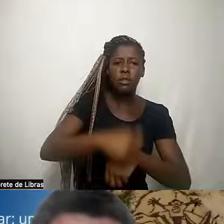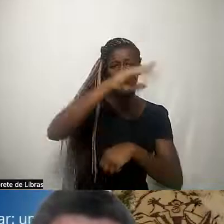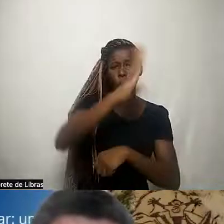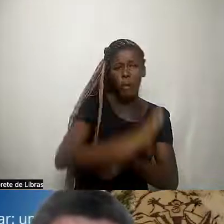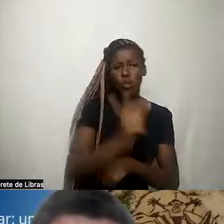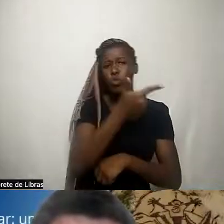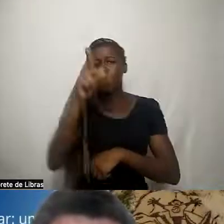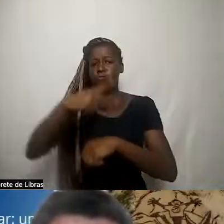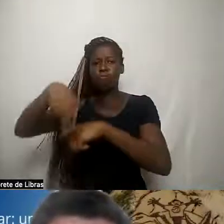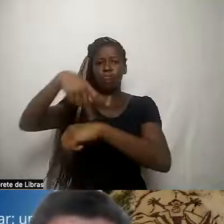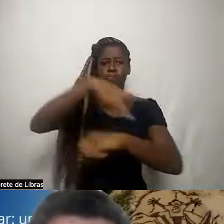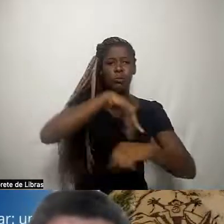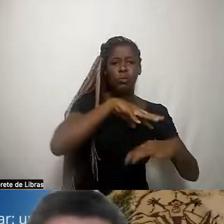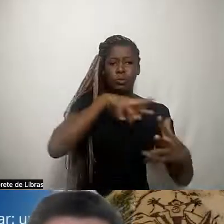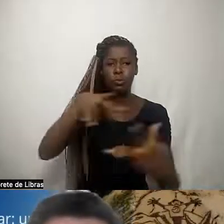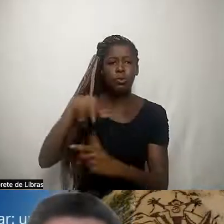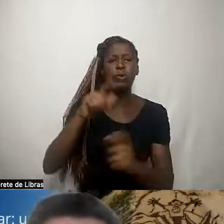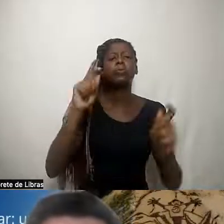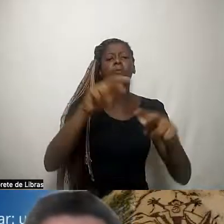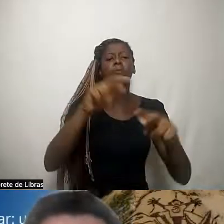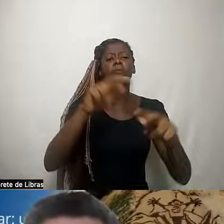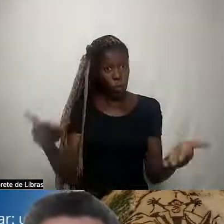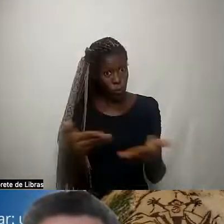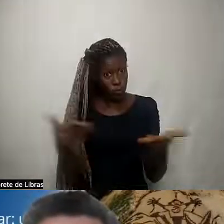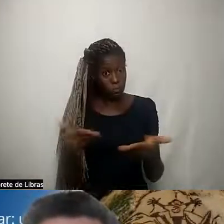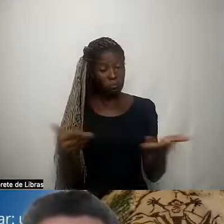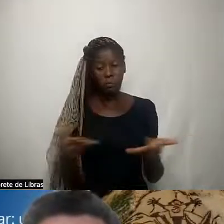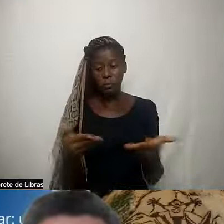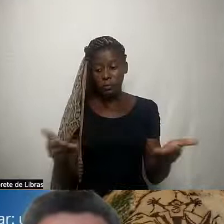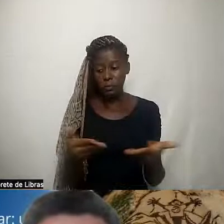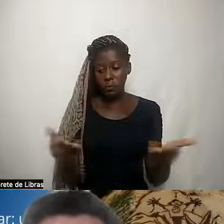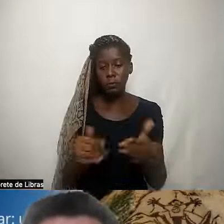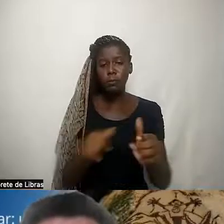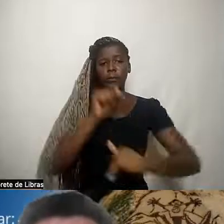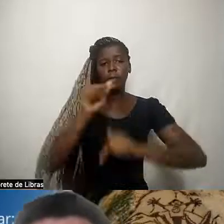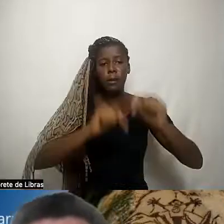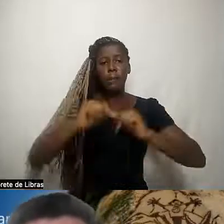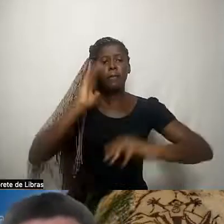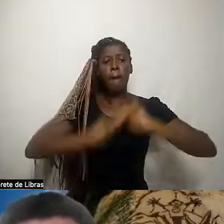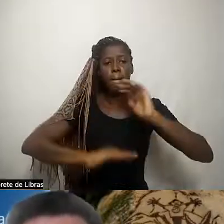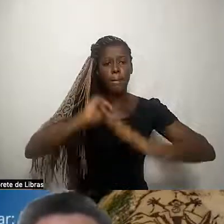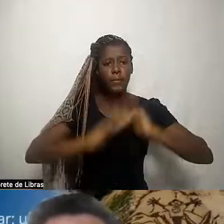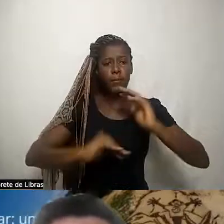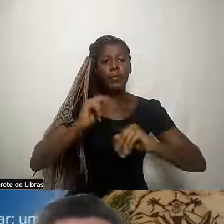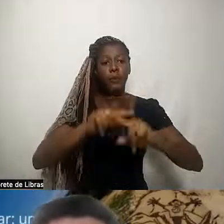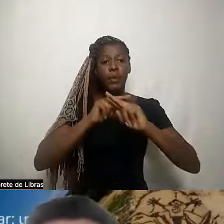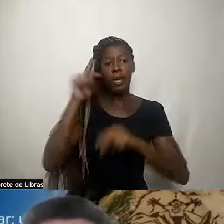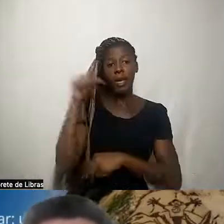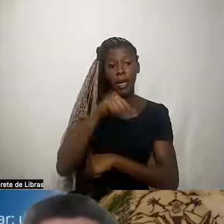in professors in Brazil and in Brazil, the world currently